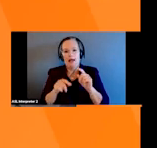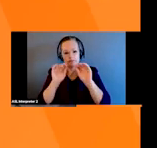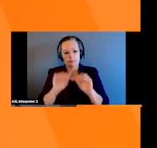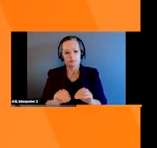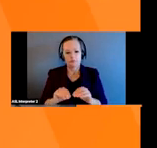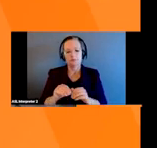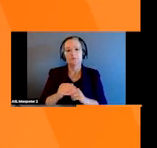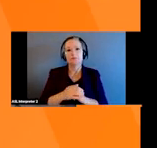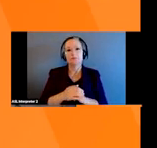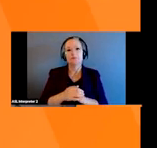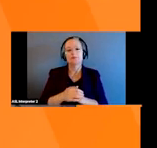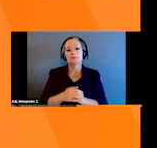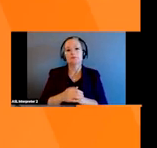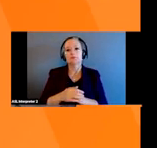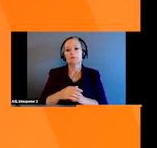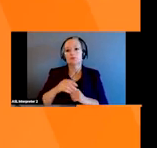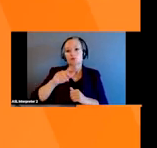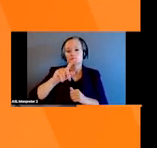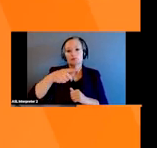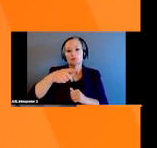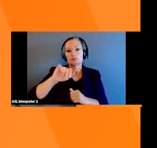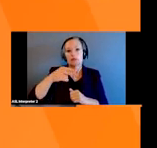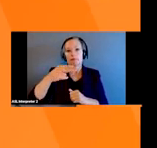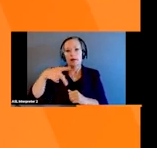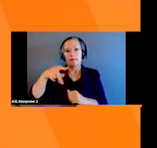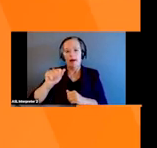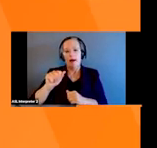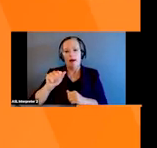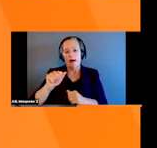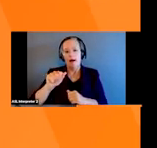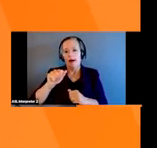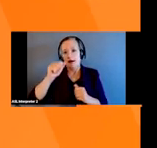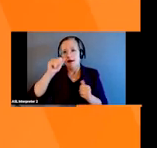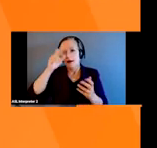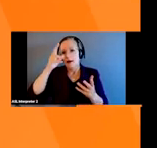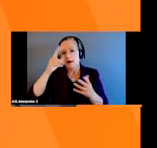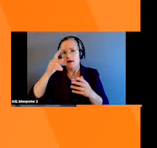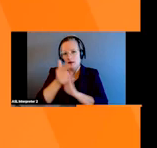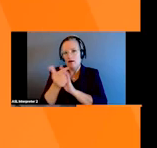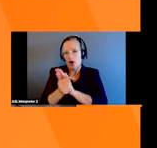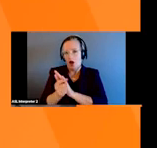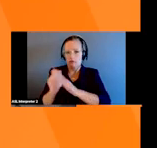and then financial information. So it's not